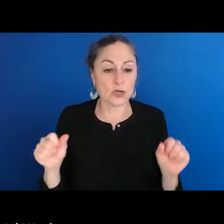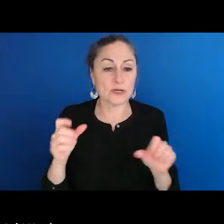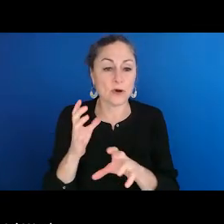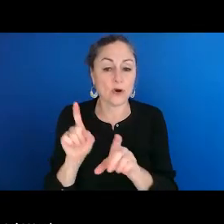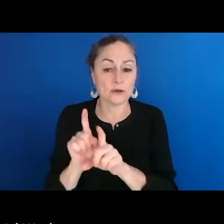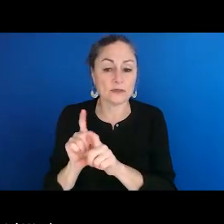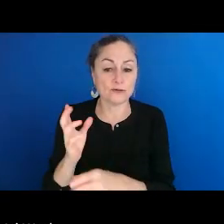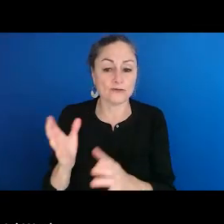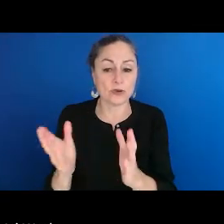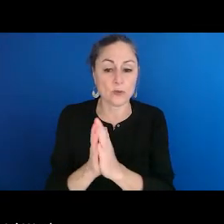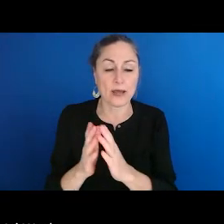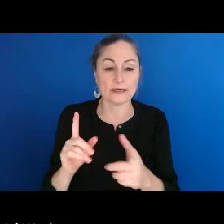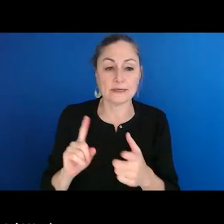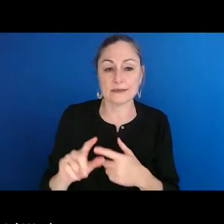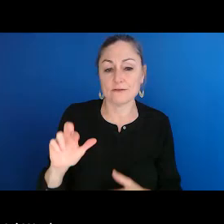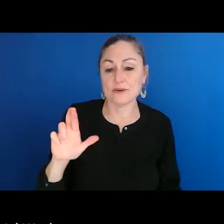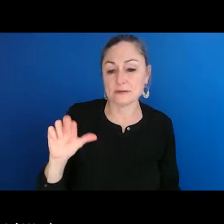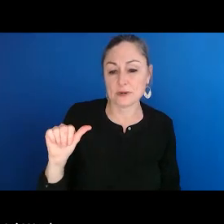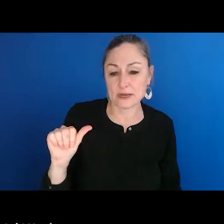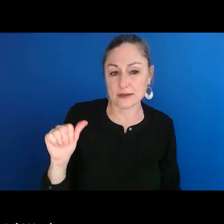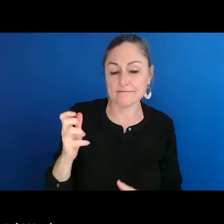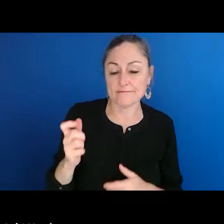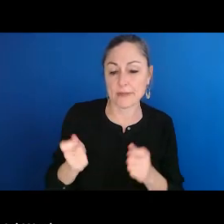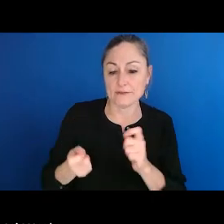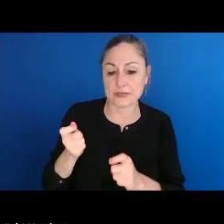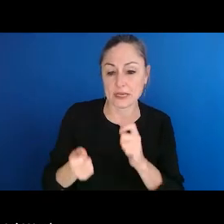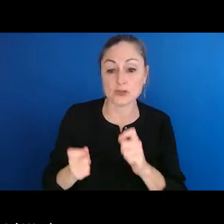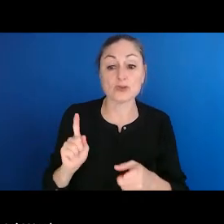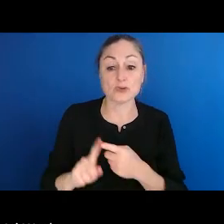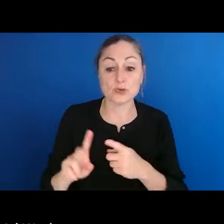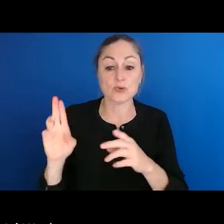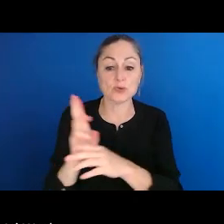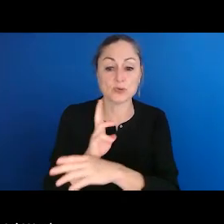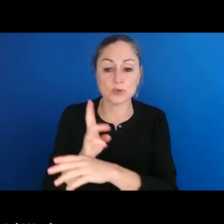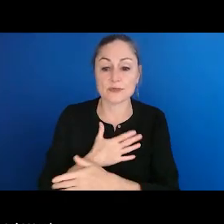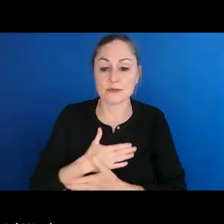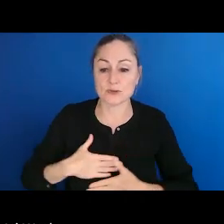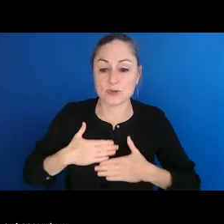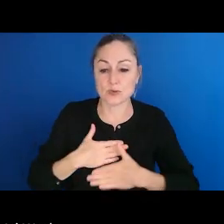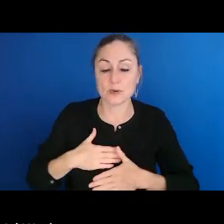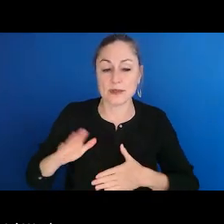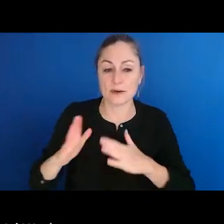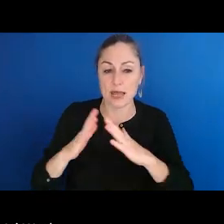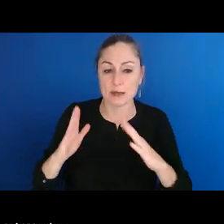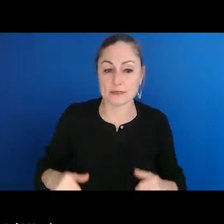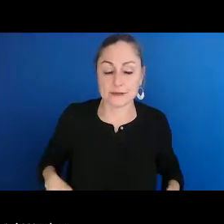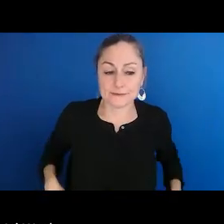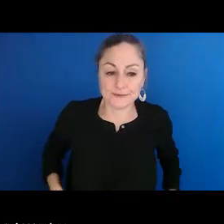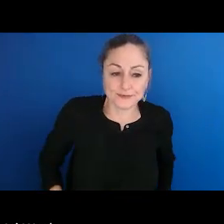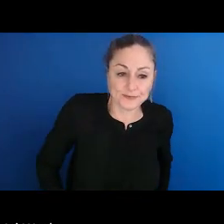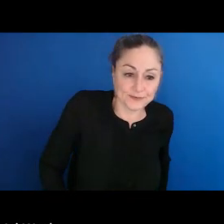accommodations and modifications that are needed to use and enjoy their housing.